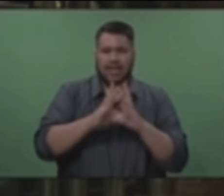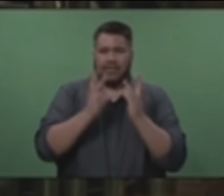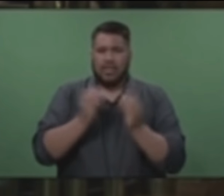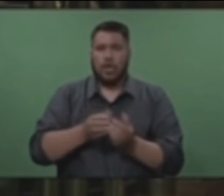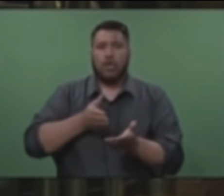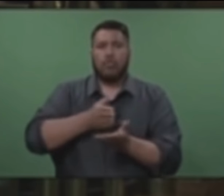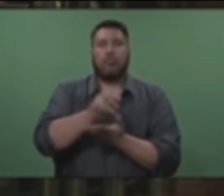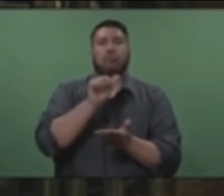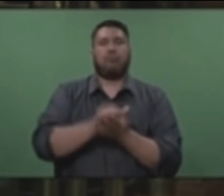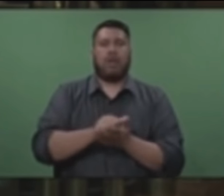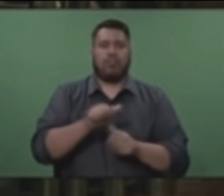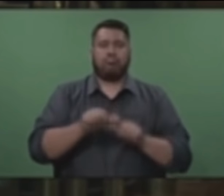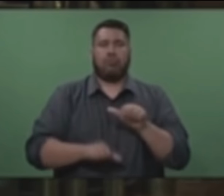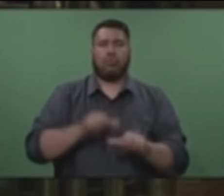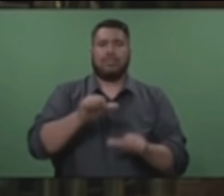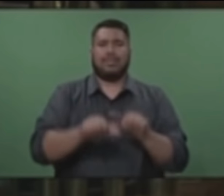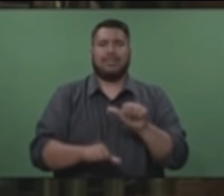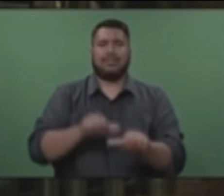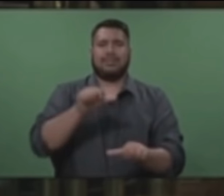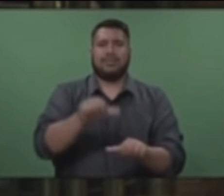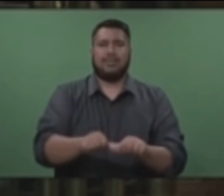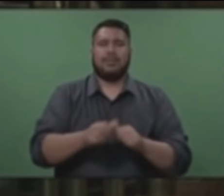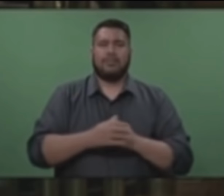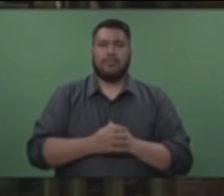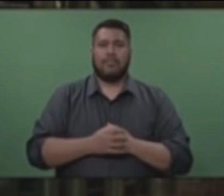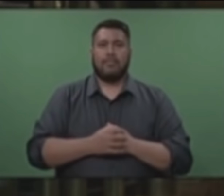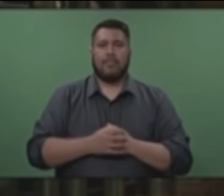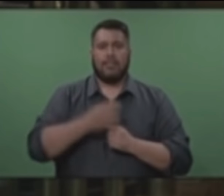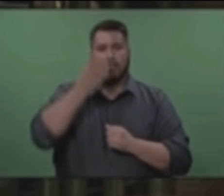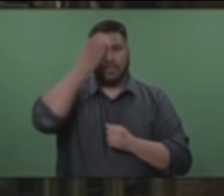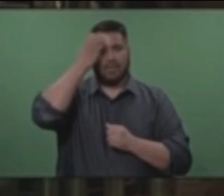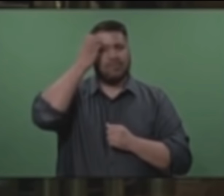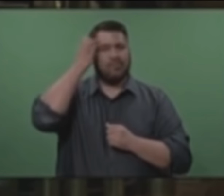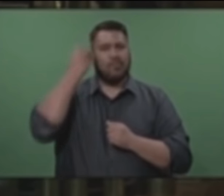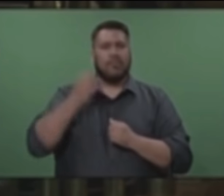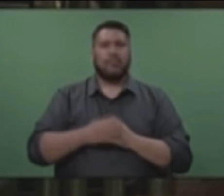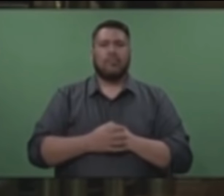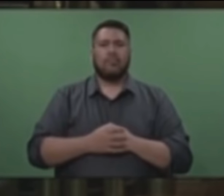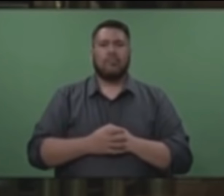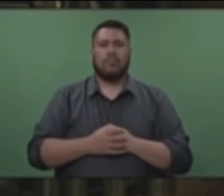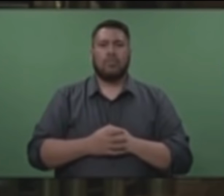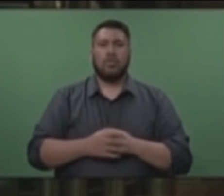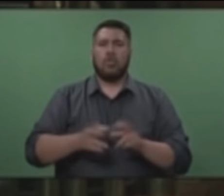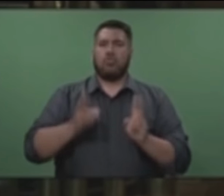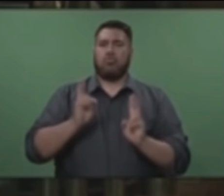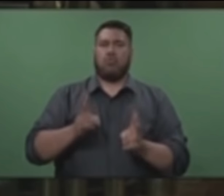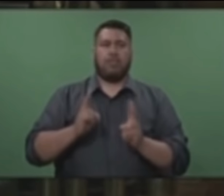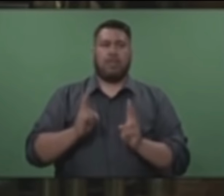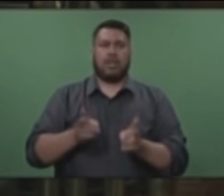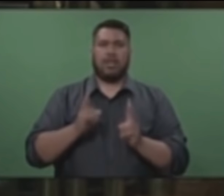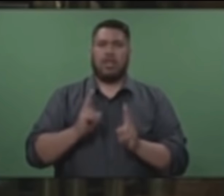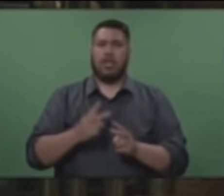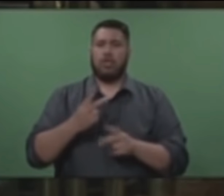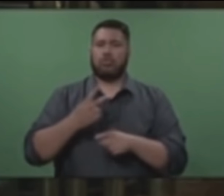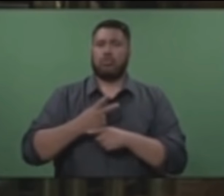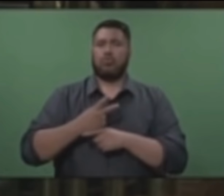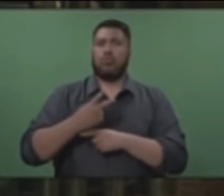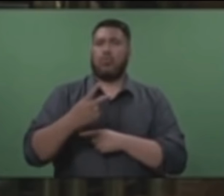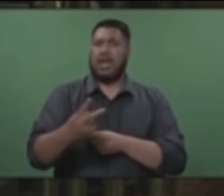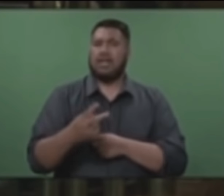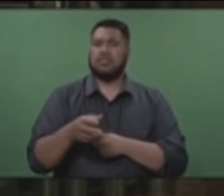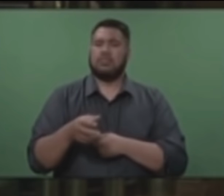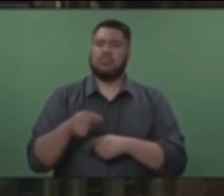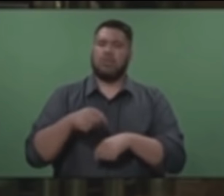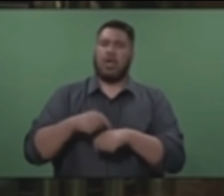current submission and report dates a fortnight's stay as a rule of thumb, I believe, would be an excellent